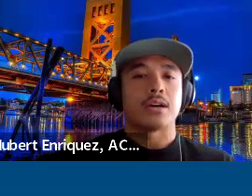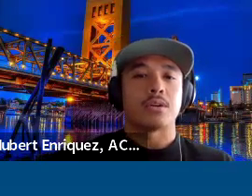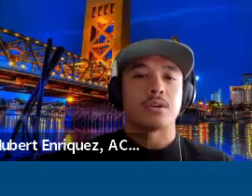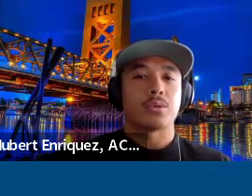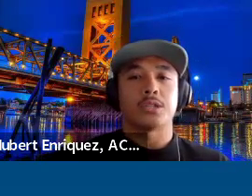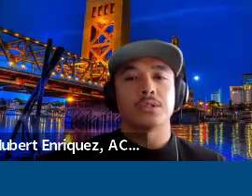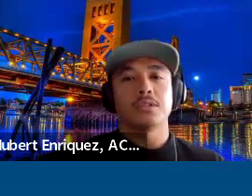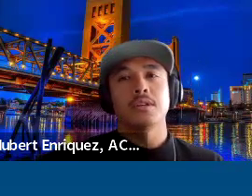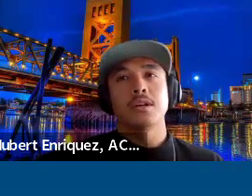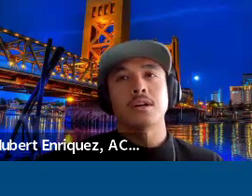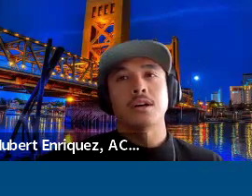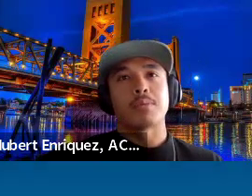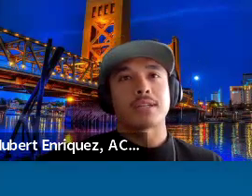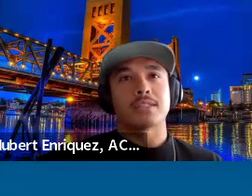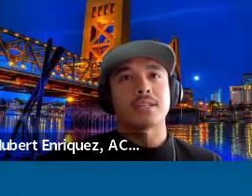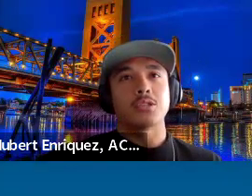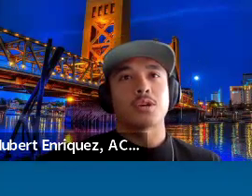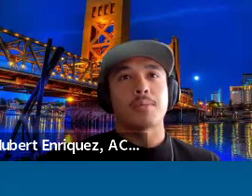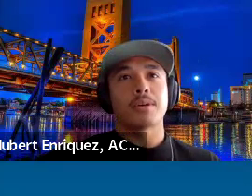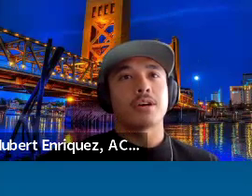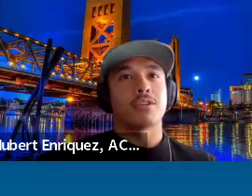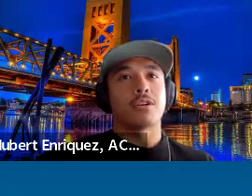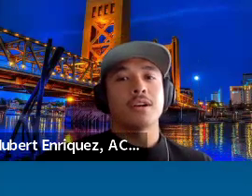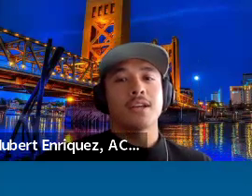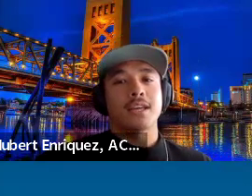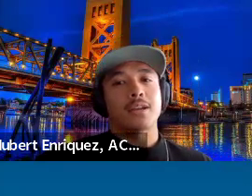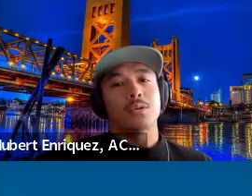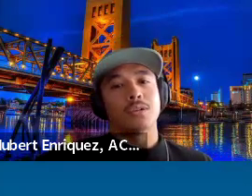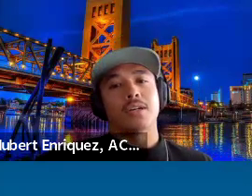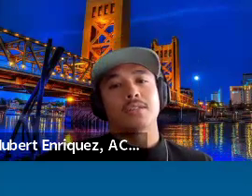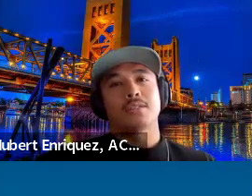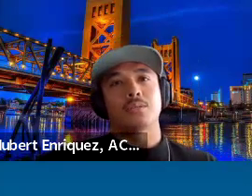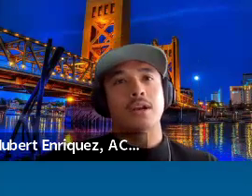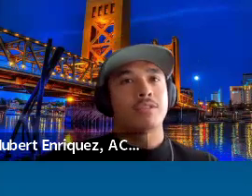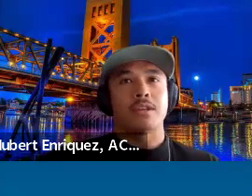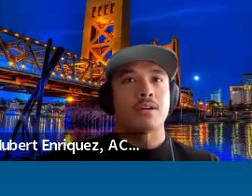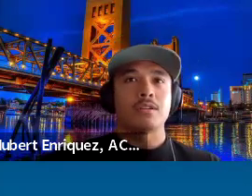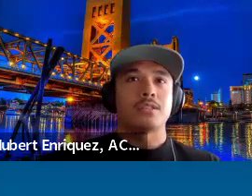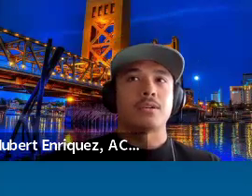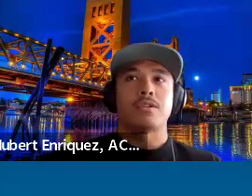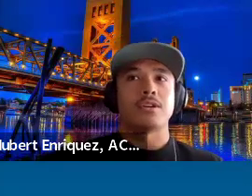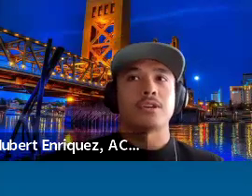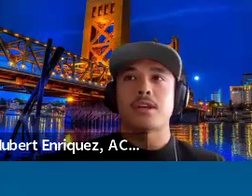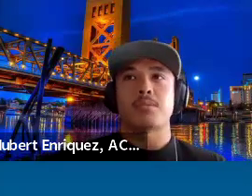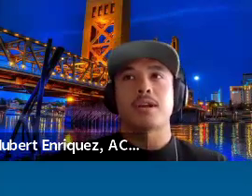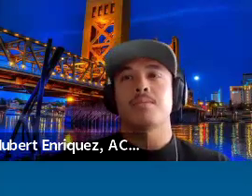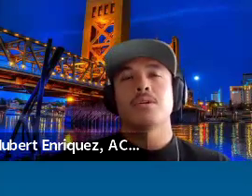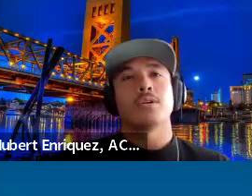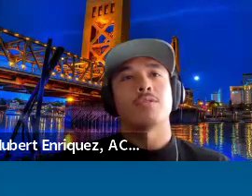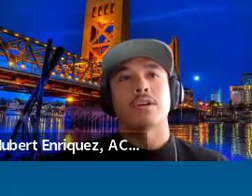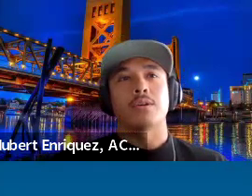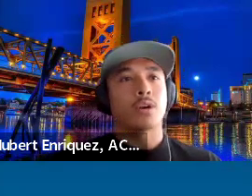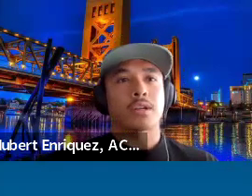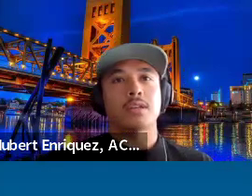Great Shakeout earthquake drill by practicing drop, cover, and hold on wherever they are. So if you're in your day